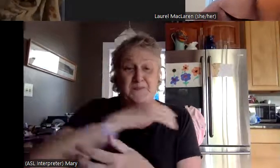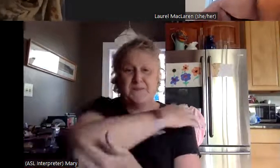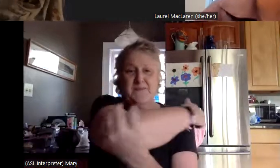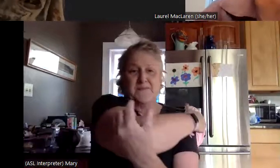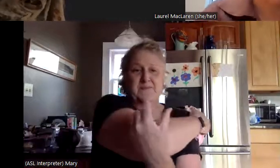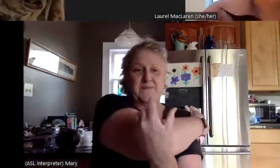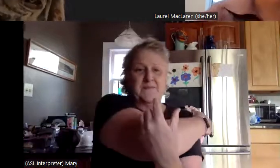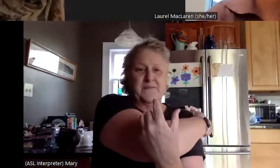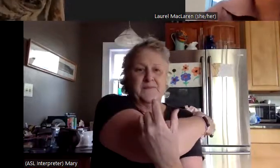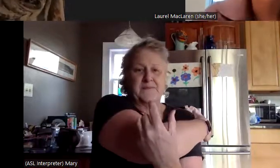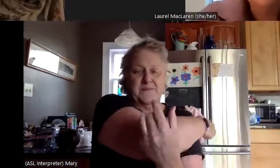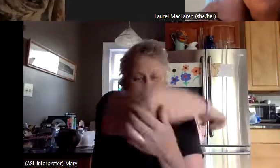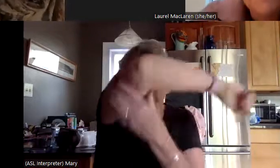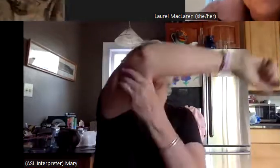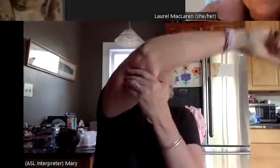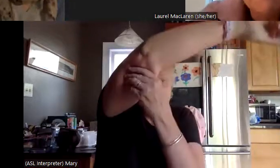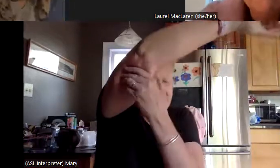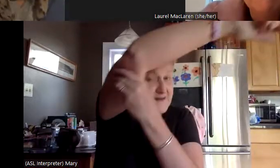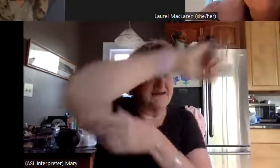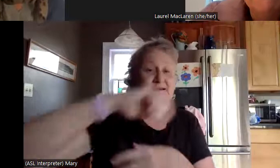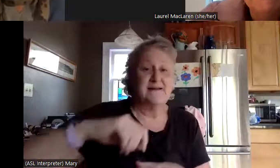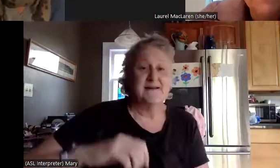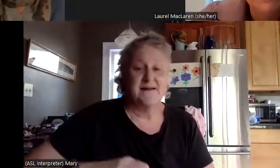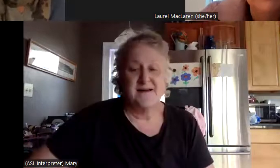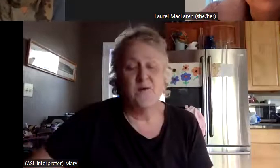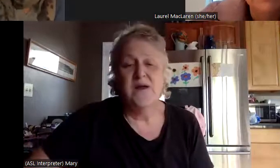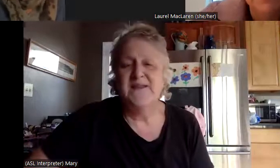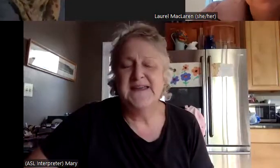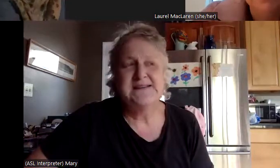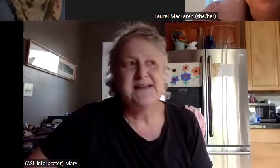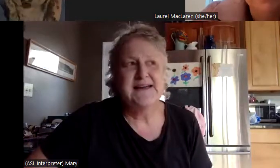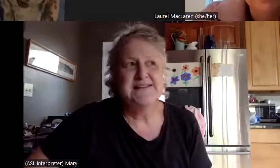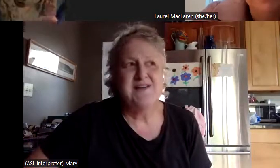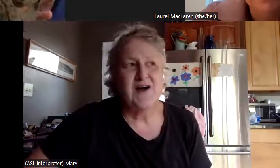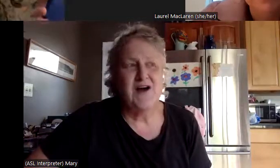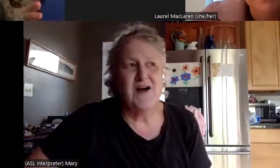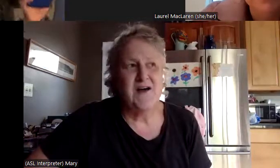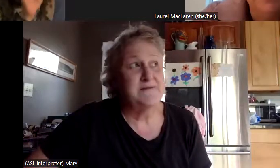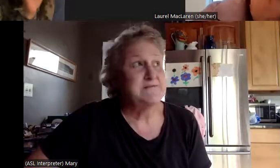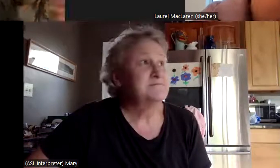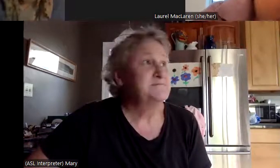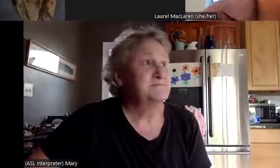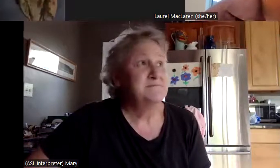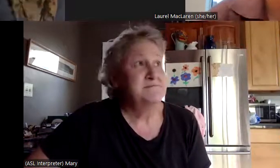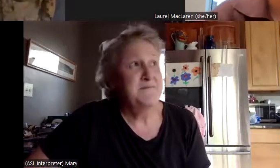a chameleon, it's about the same thing. It doesn't hurt that bad. But Well, no, he these was guys- sweet.